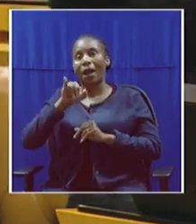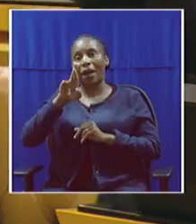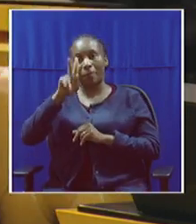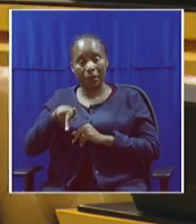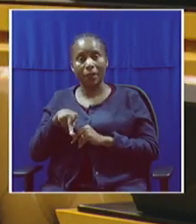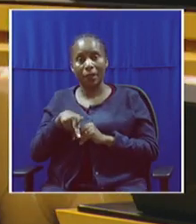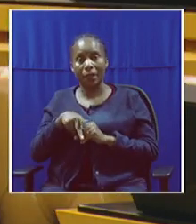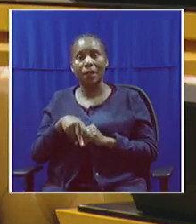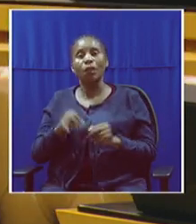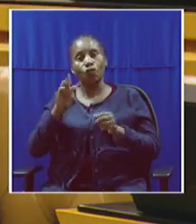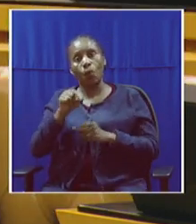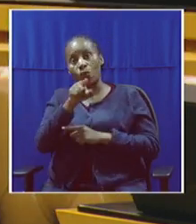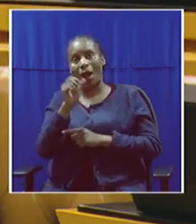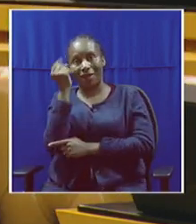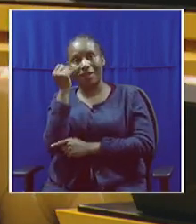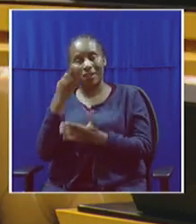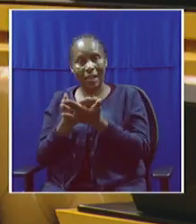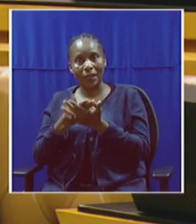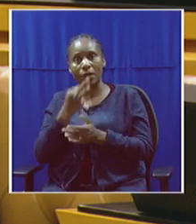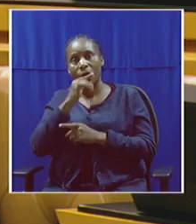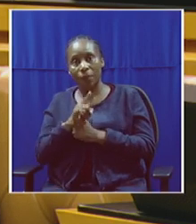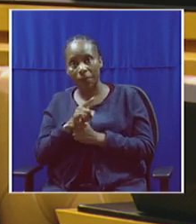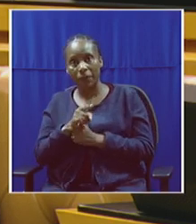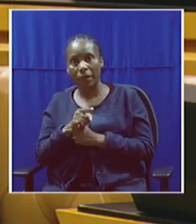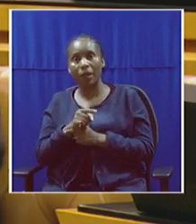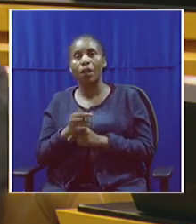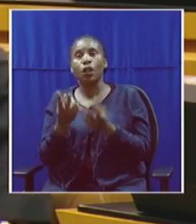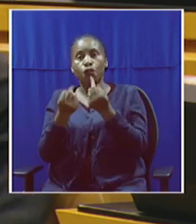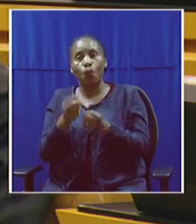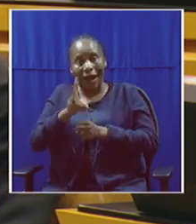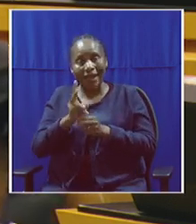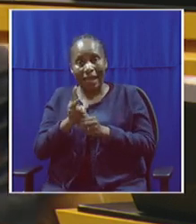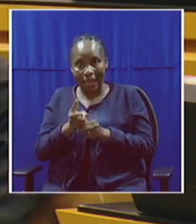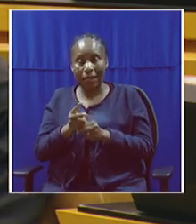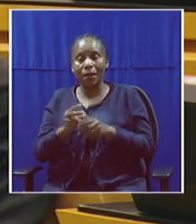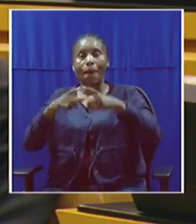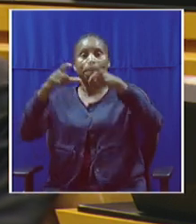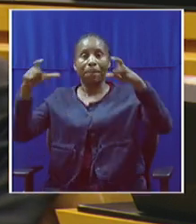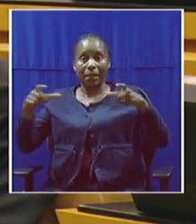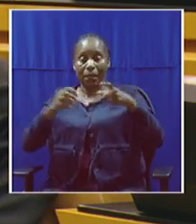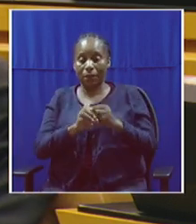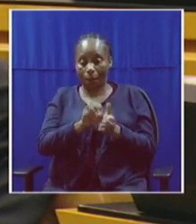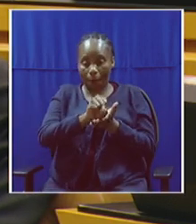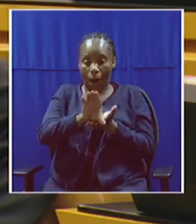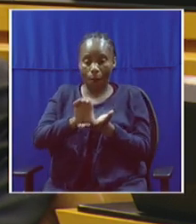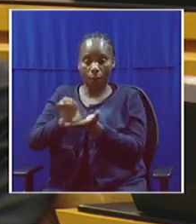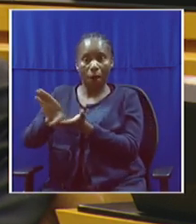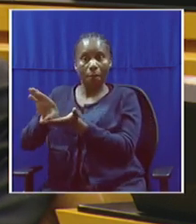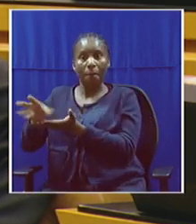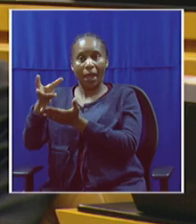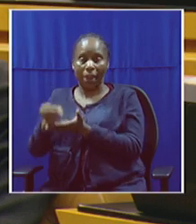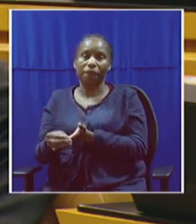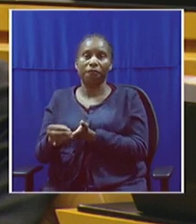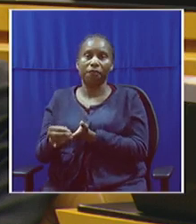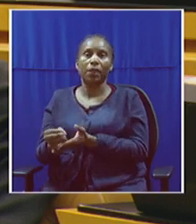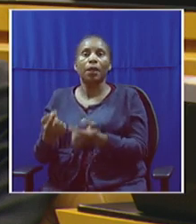I actually Renewables have been given the biggest allocation in terms of growth though